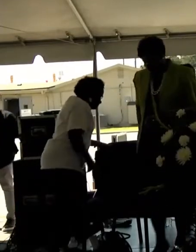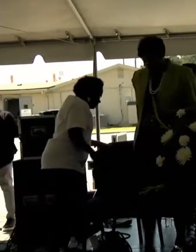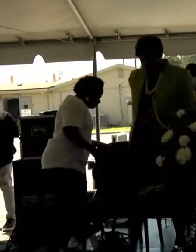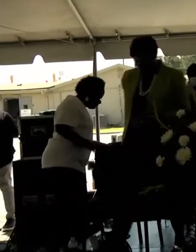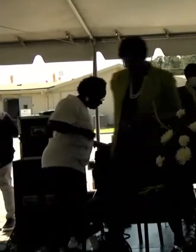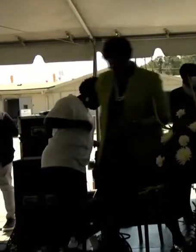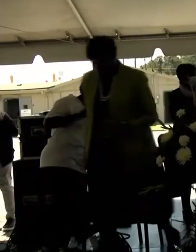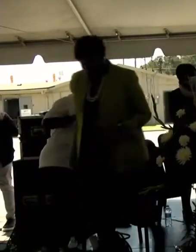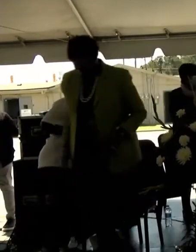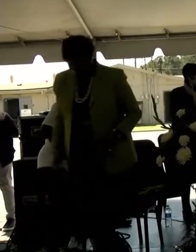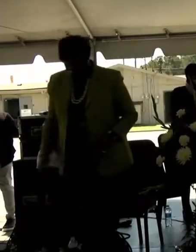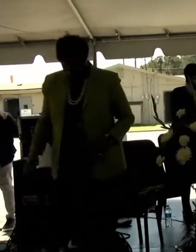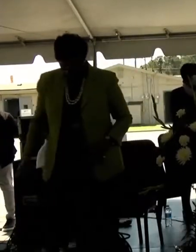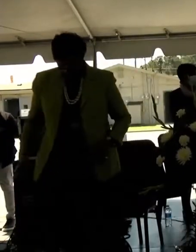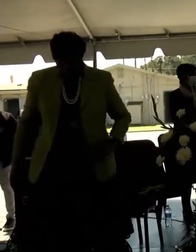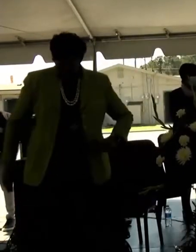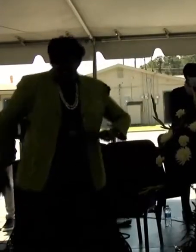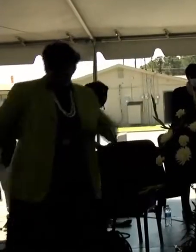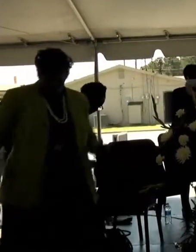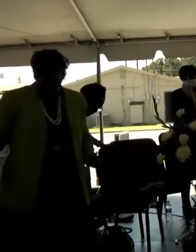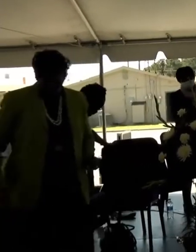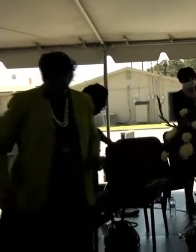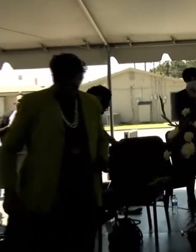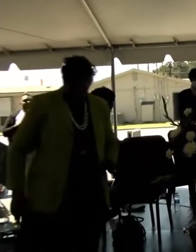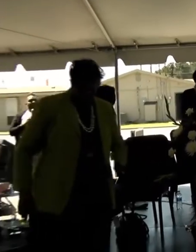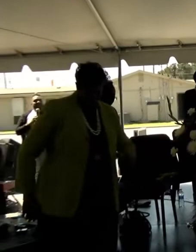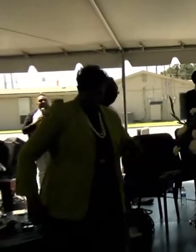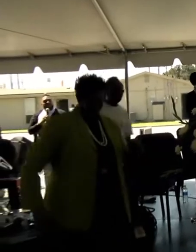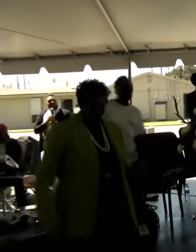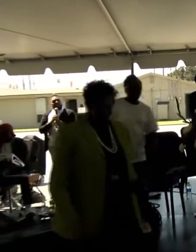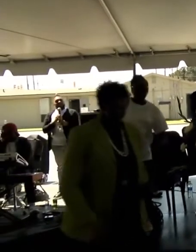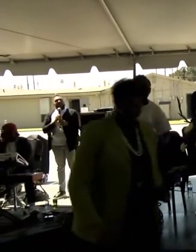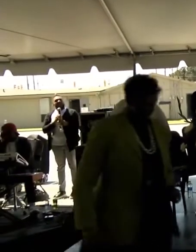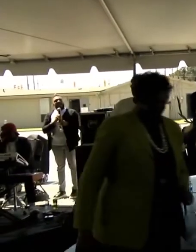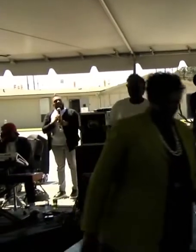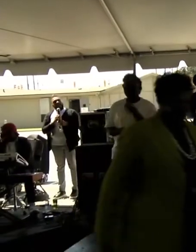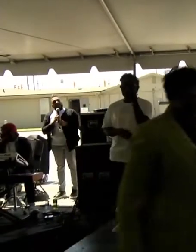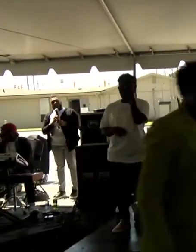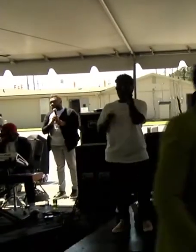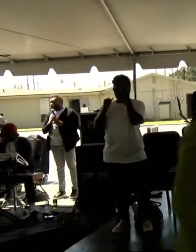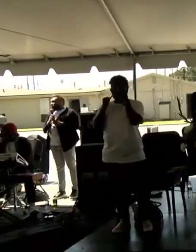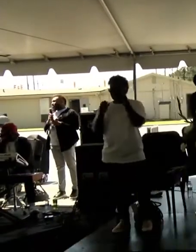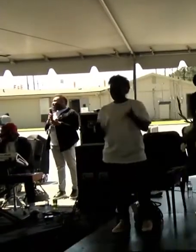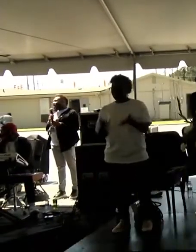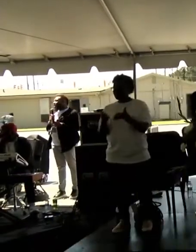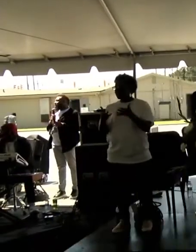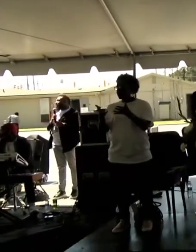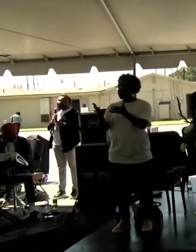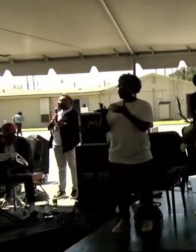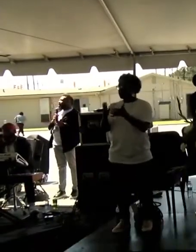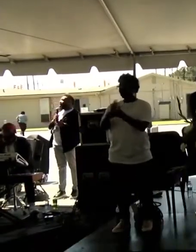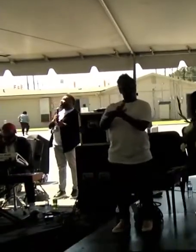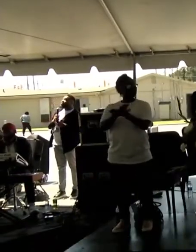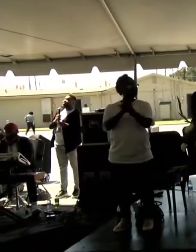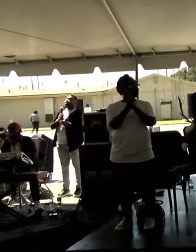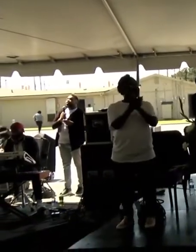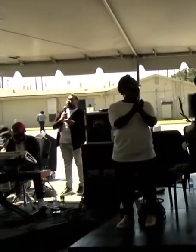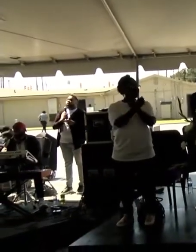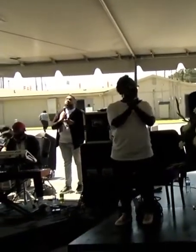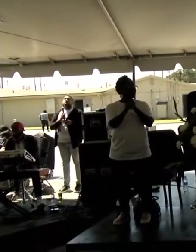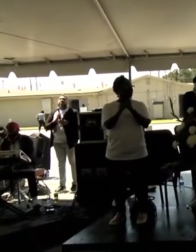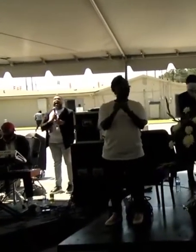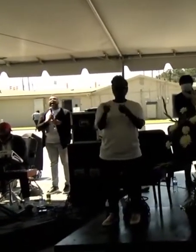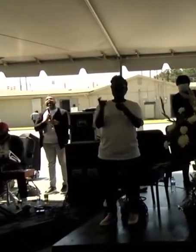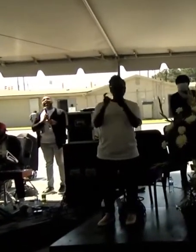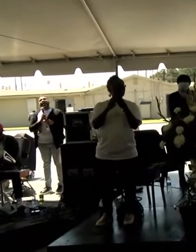come. Come give your life to Jesus Christ. If you're here not saved and want to get saved, just come right now. Y'all